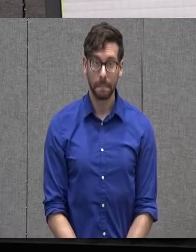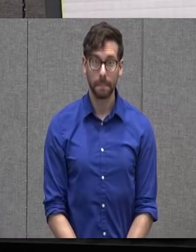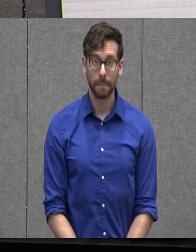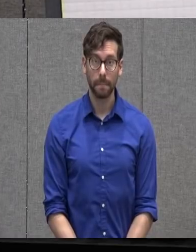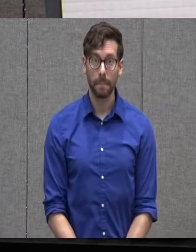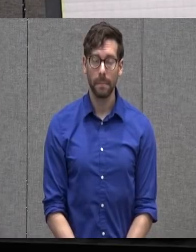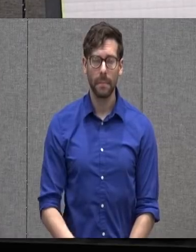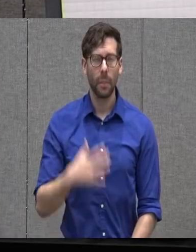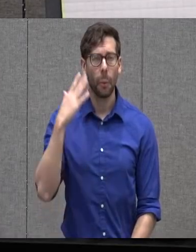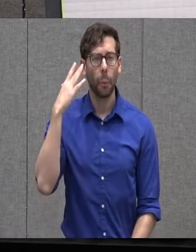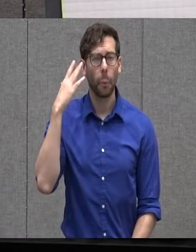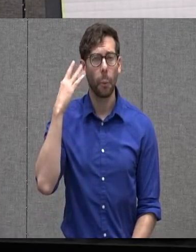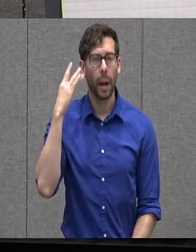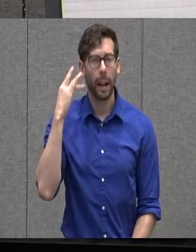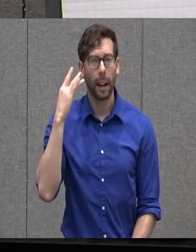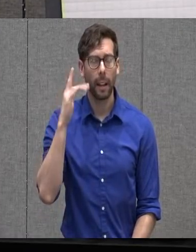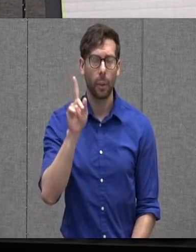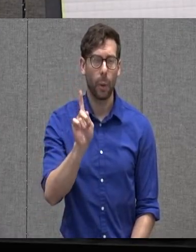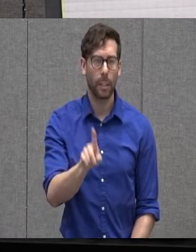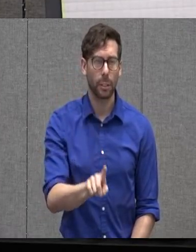And a why question.